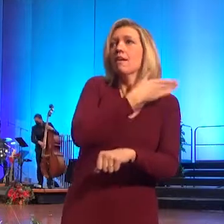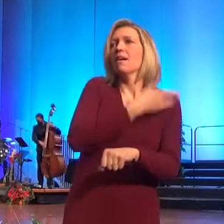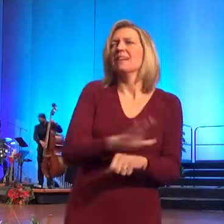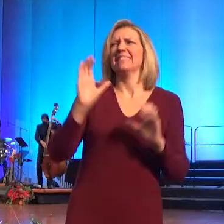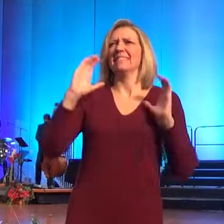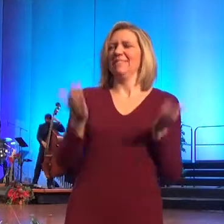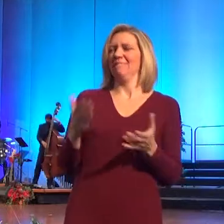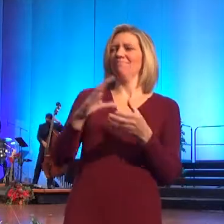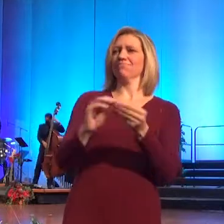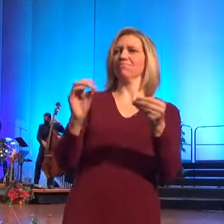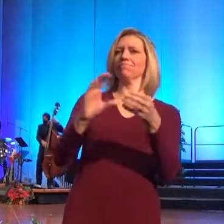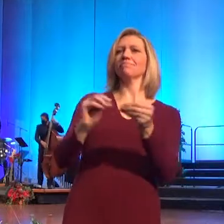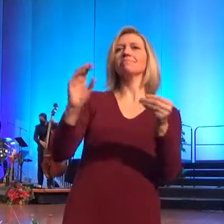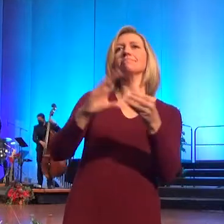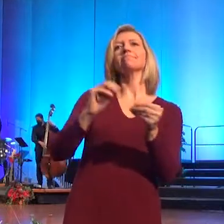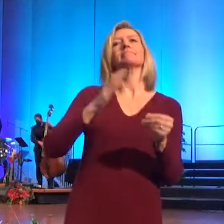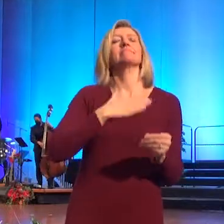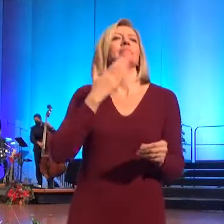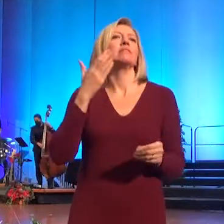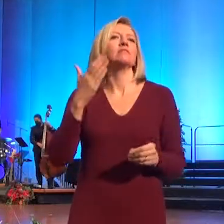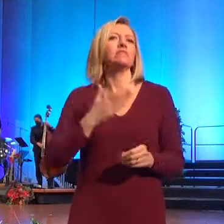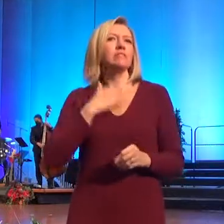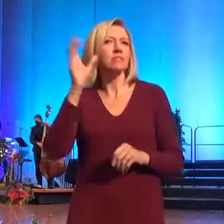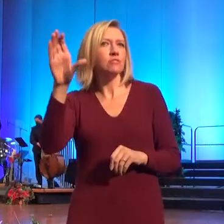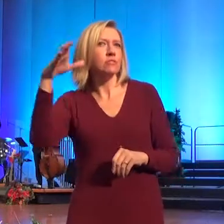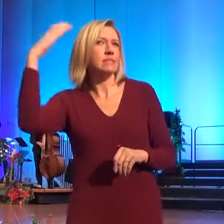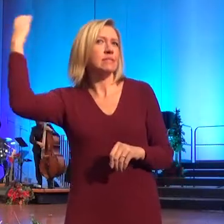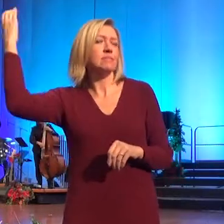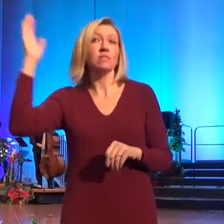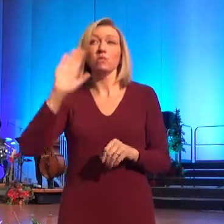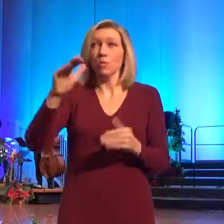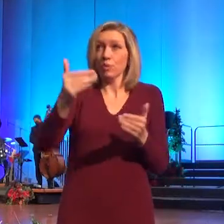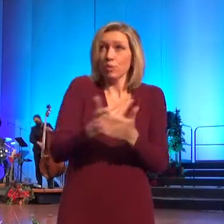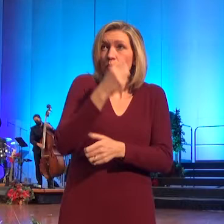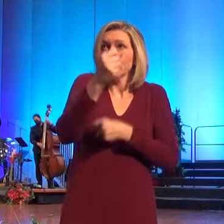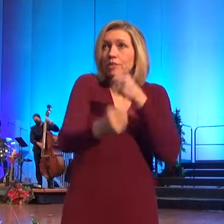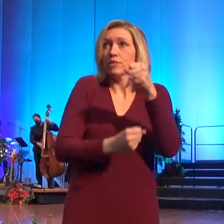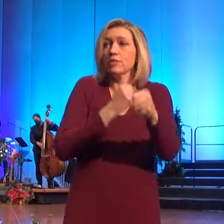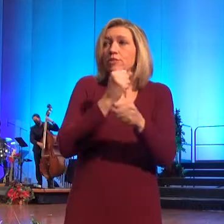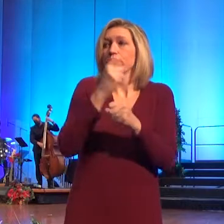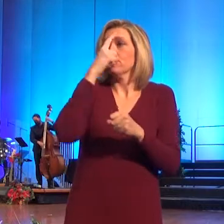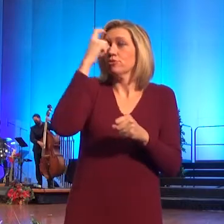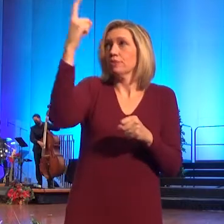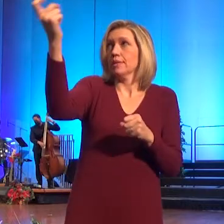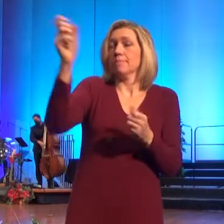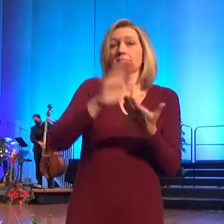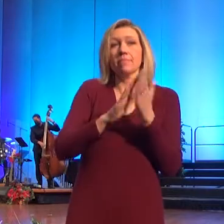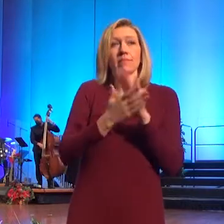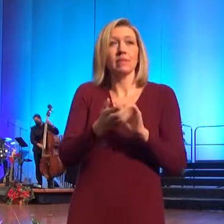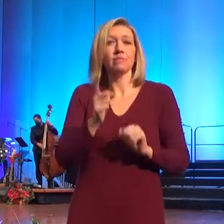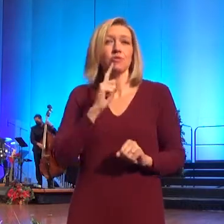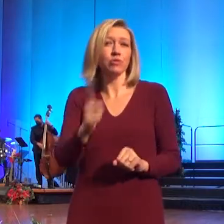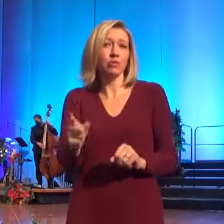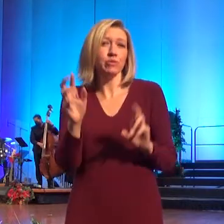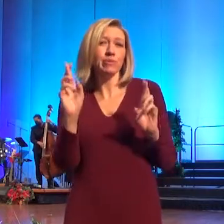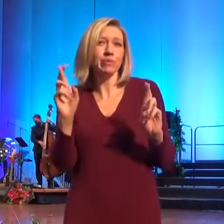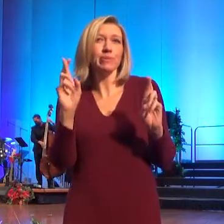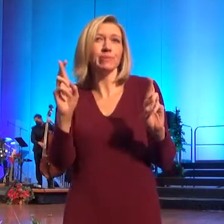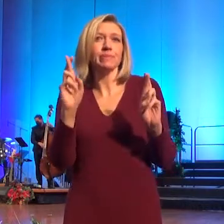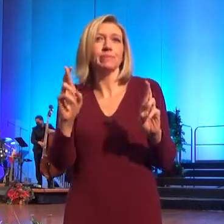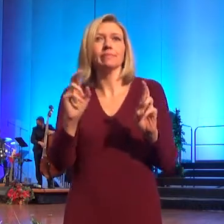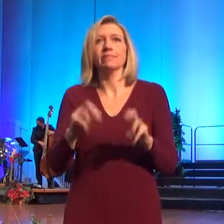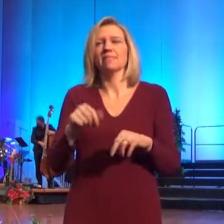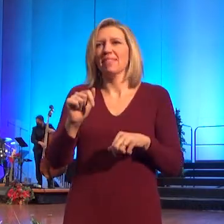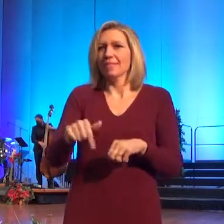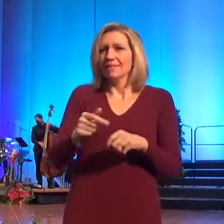seems to say, Merry Christmas, may your New Year's dream come true. And this